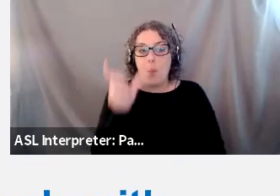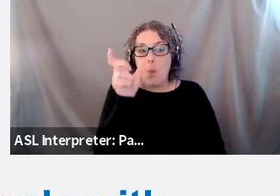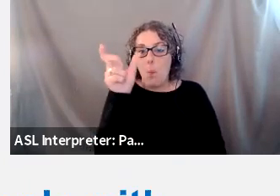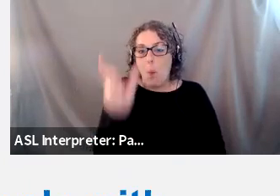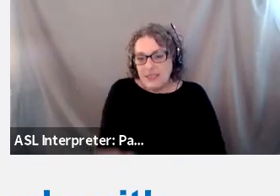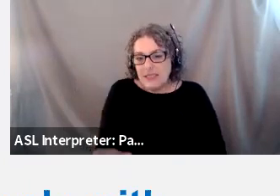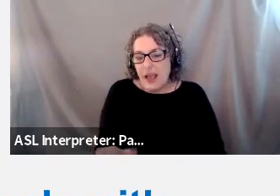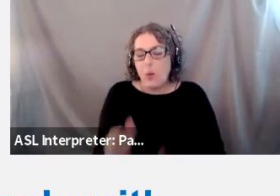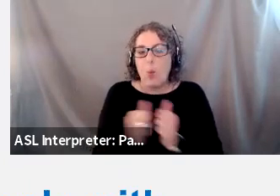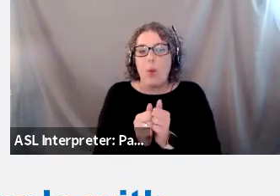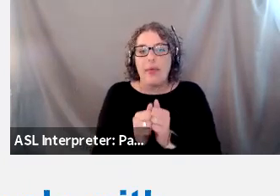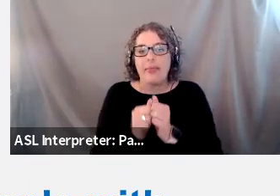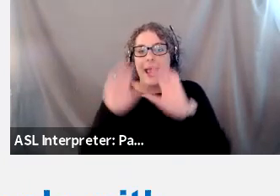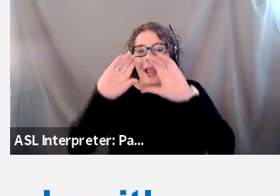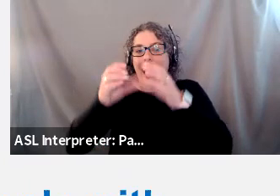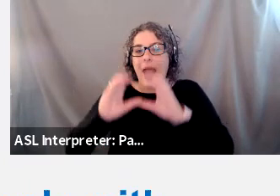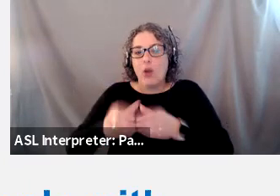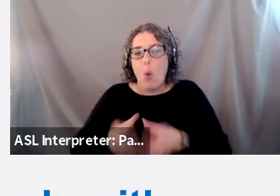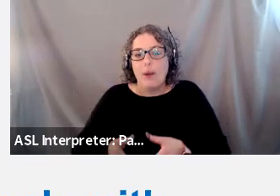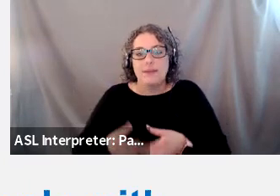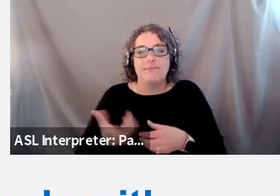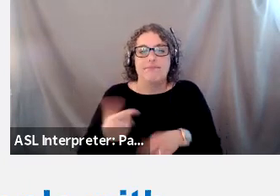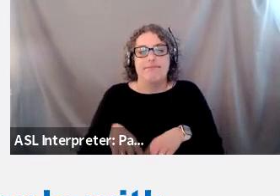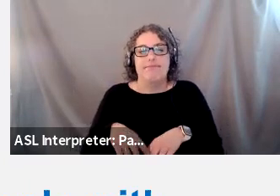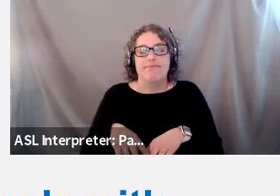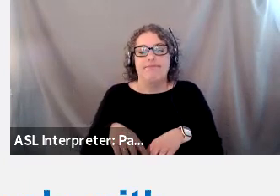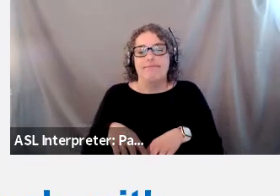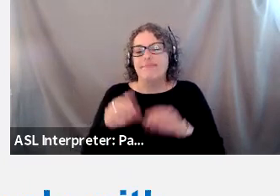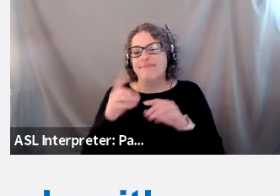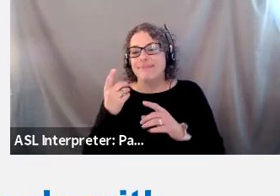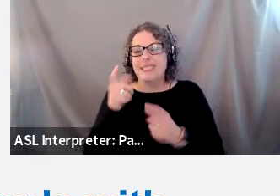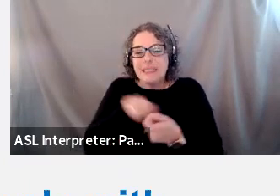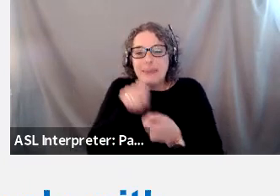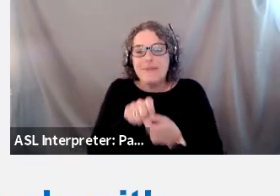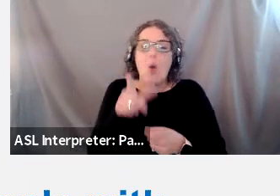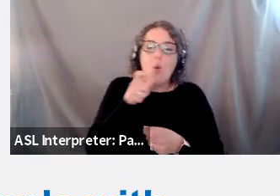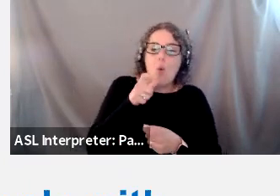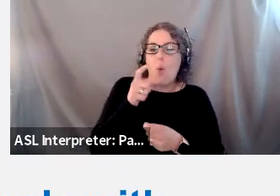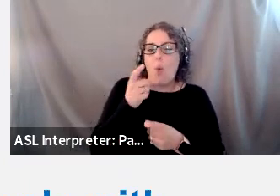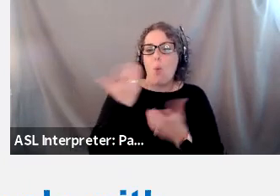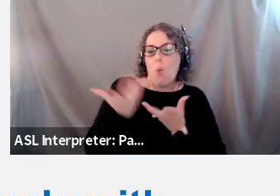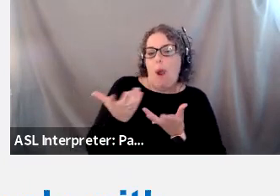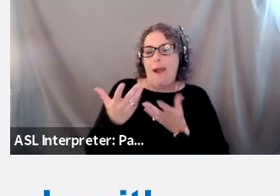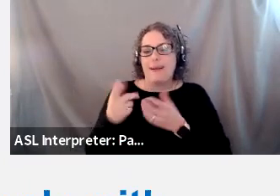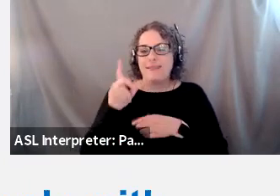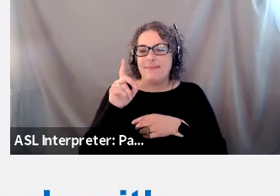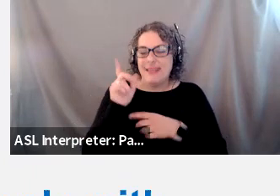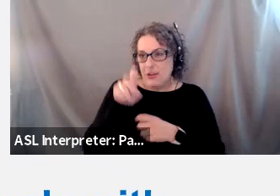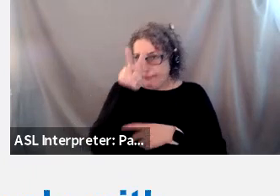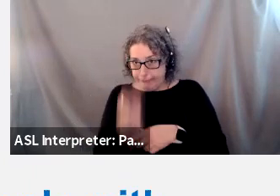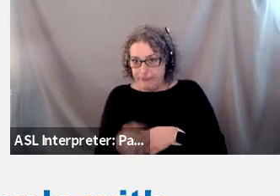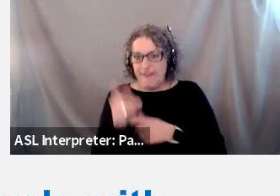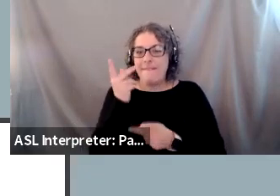of individuals and or organizations and resources dedicated to those particular types of individuals.